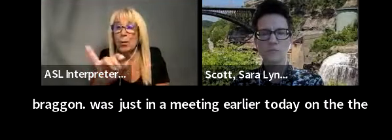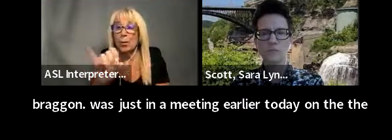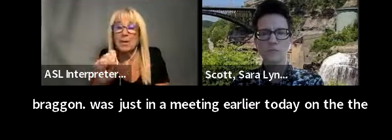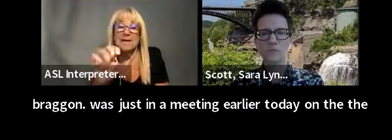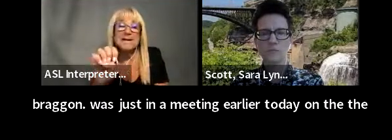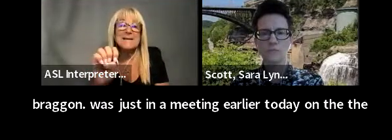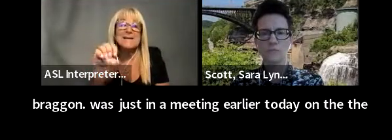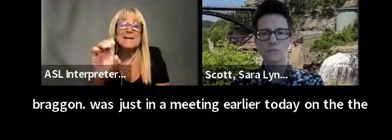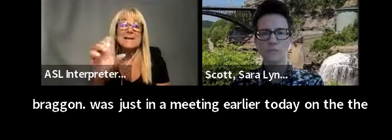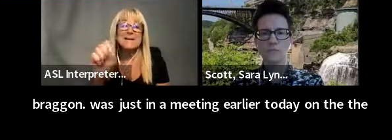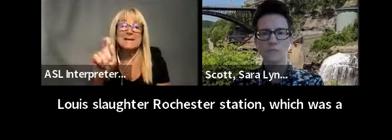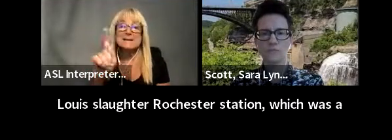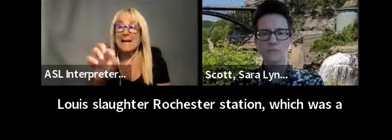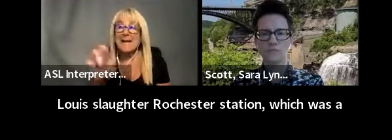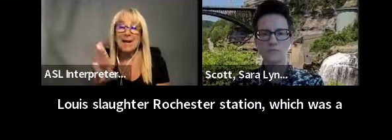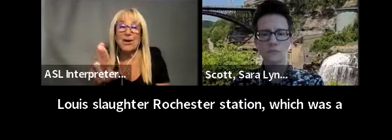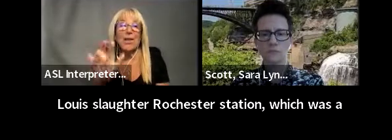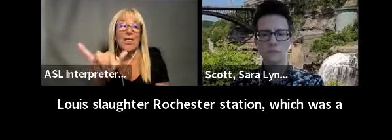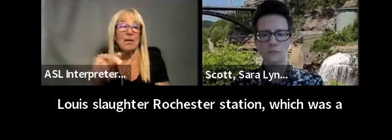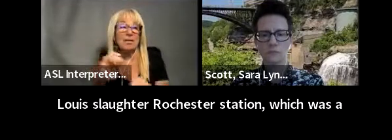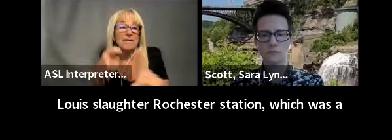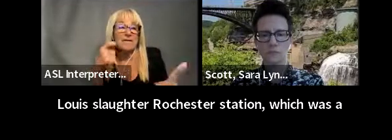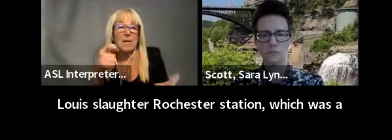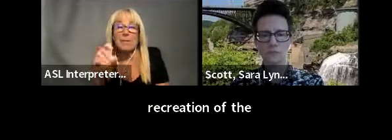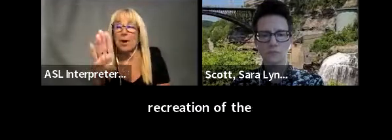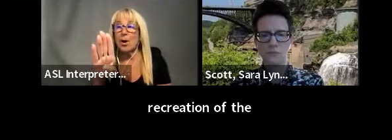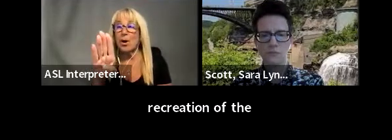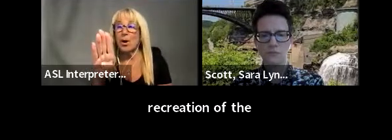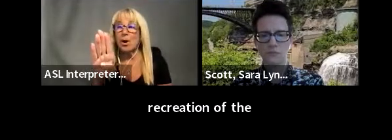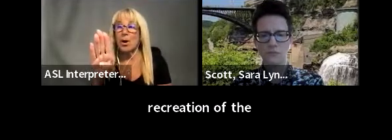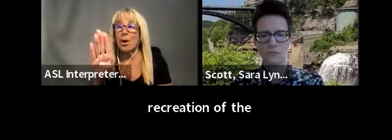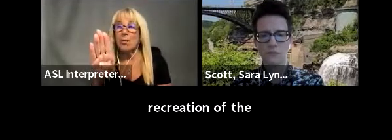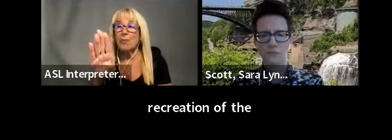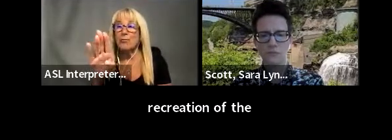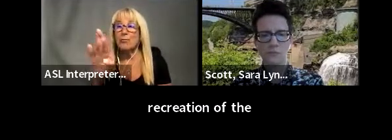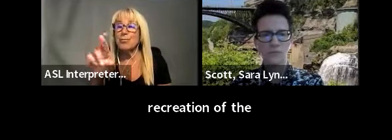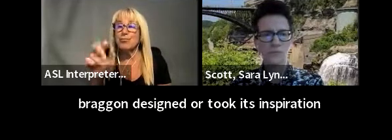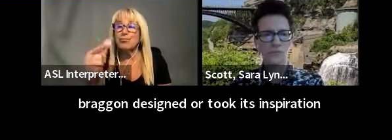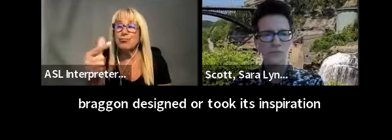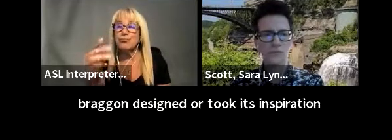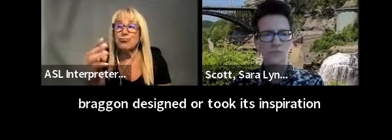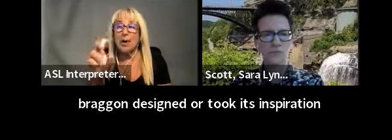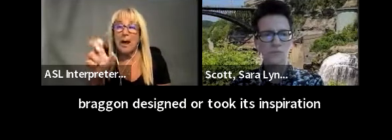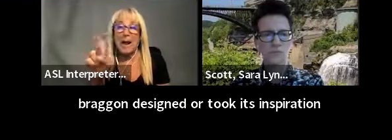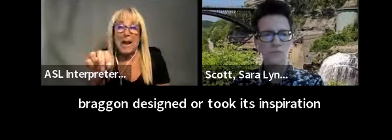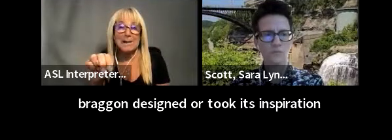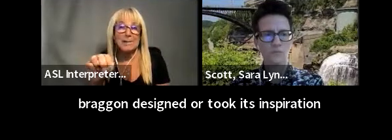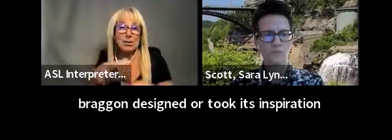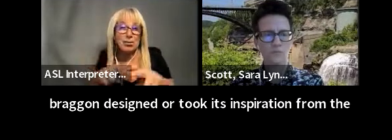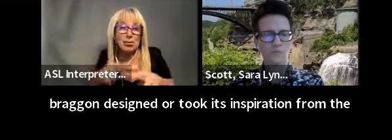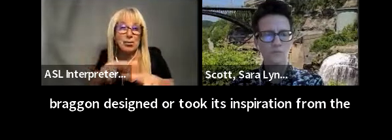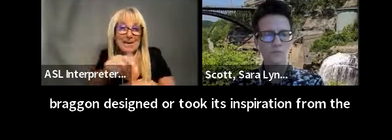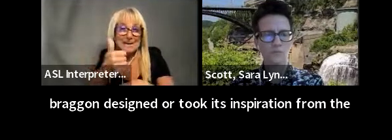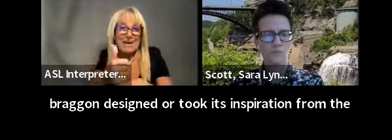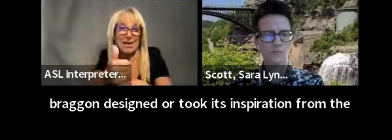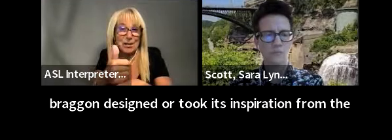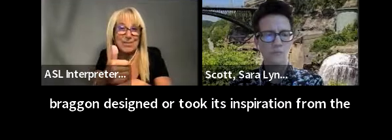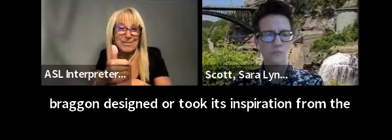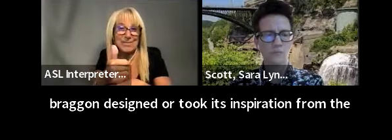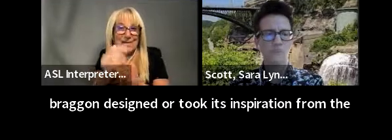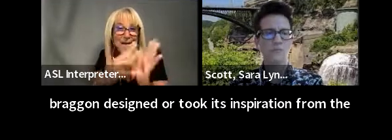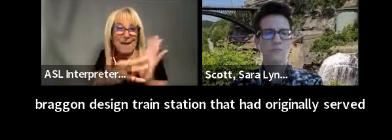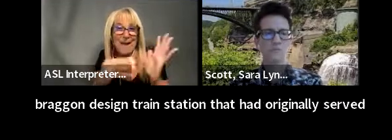of the Bragdon designed, or took its inspiration from the Bragdon designed train station that had originally served the